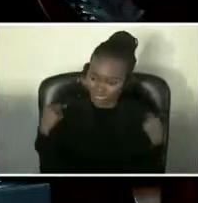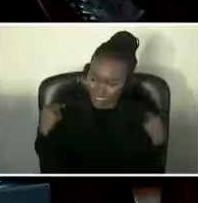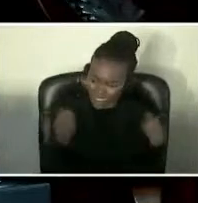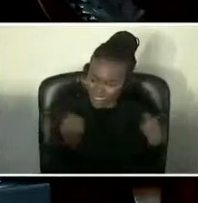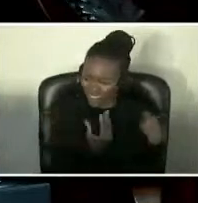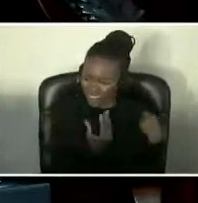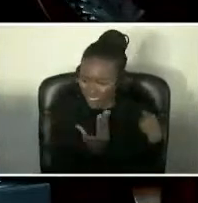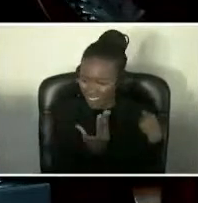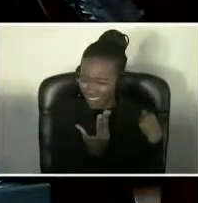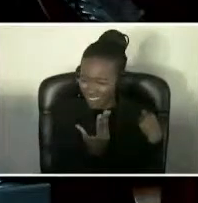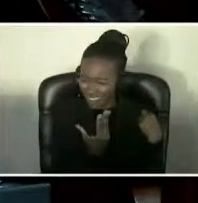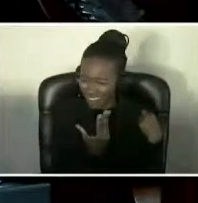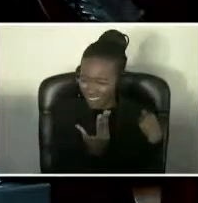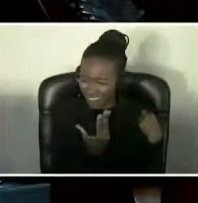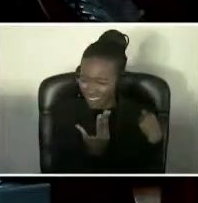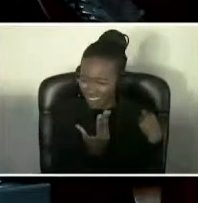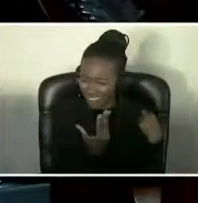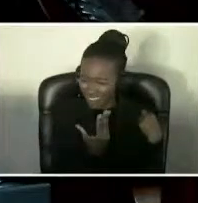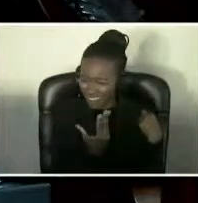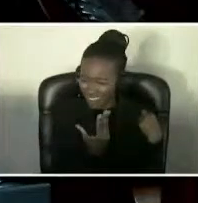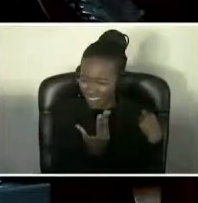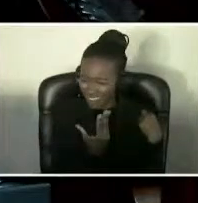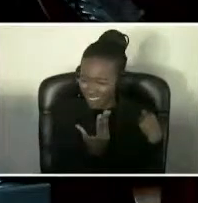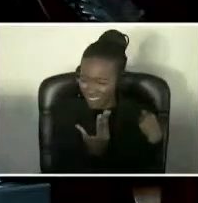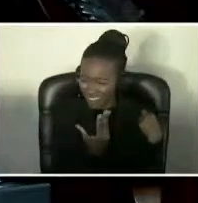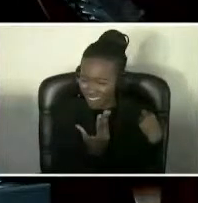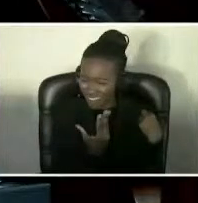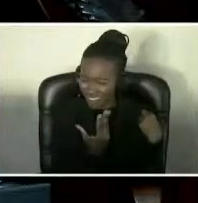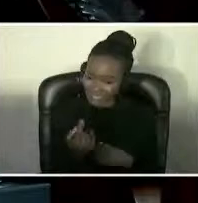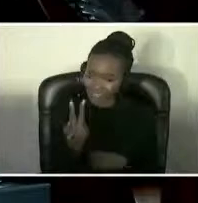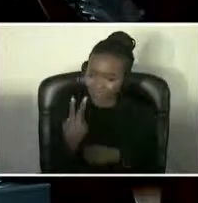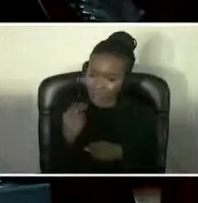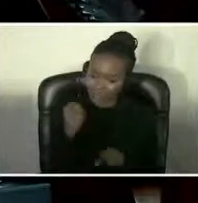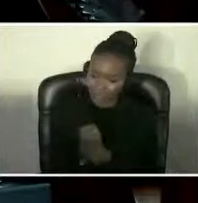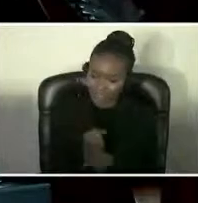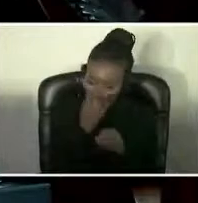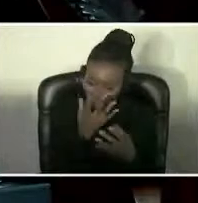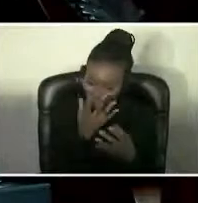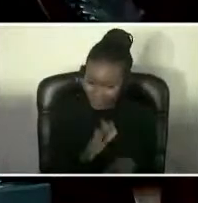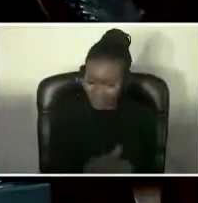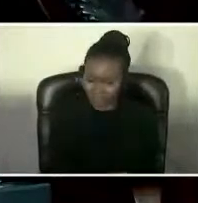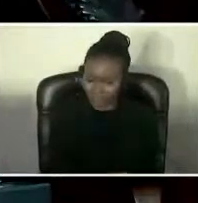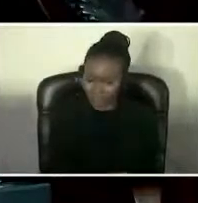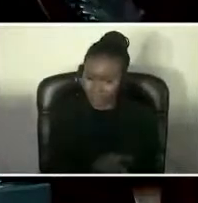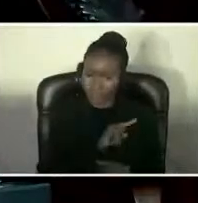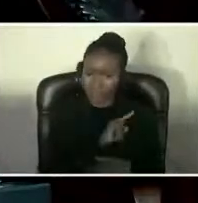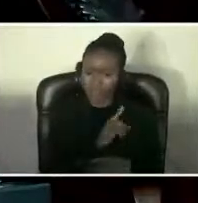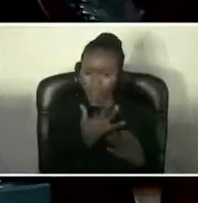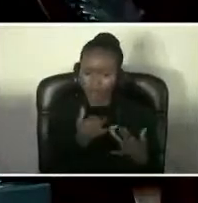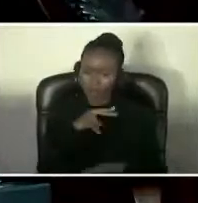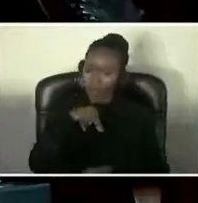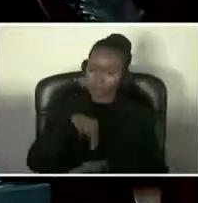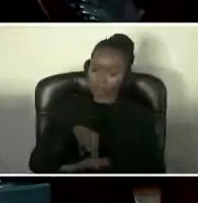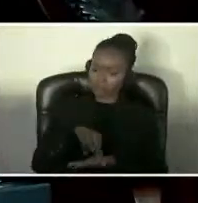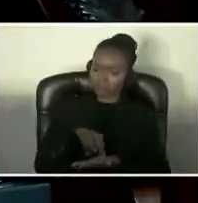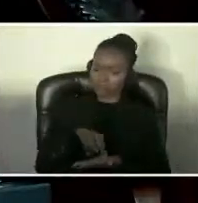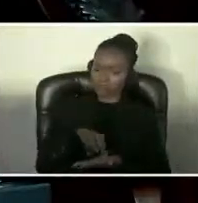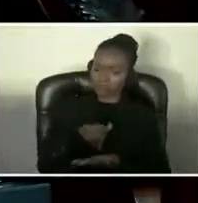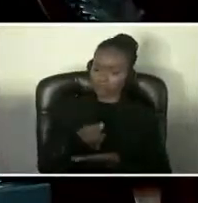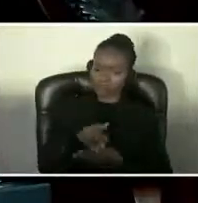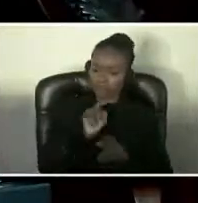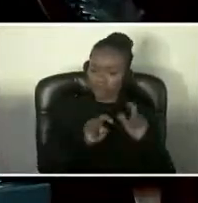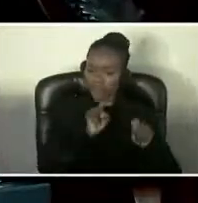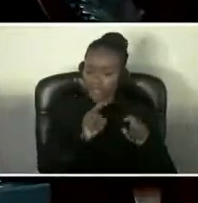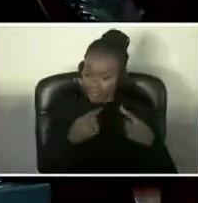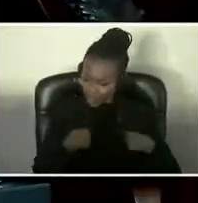banter burning i've been saying this for the past two years even two days it's the first thing i said now why come and kristen was something that we said ourselves